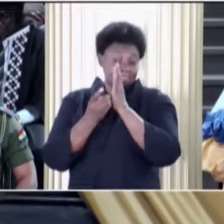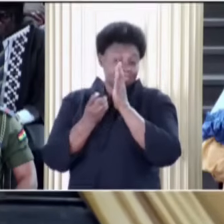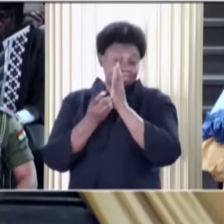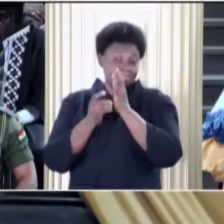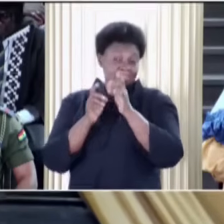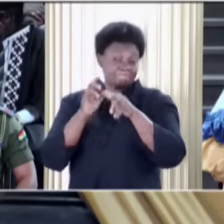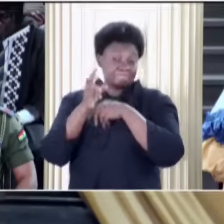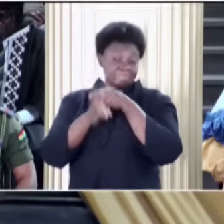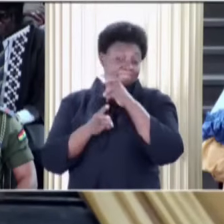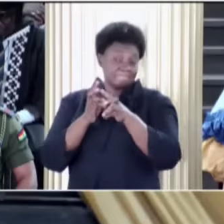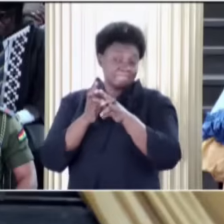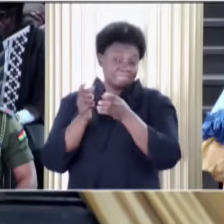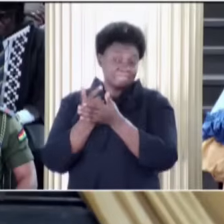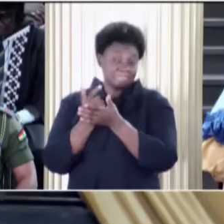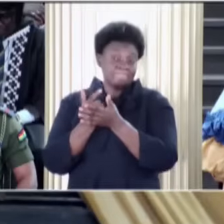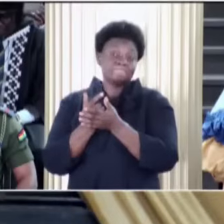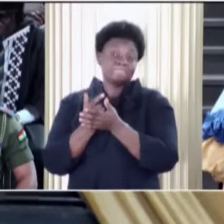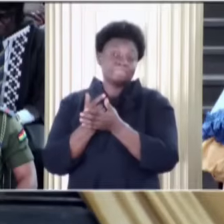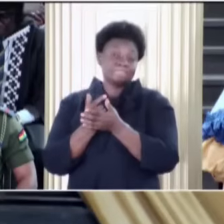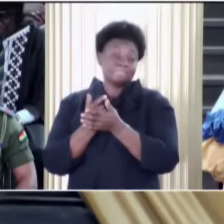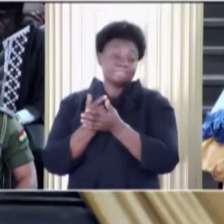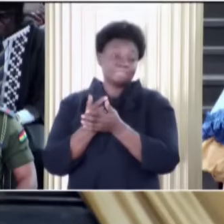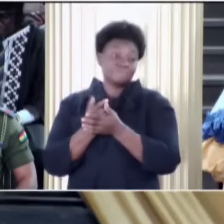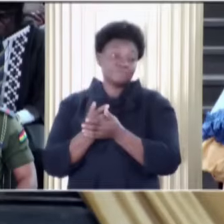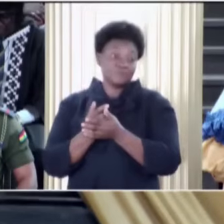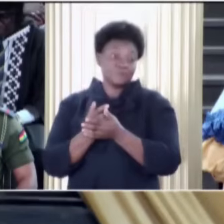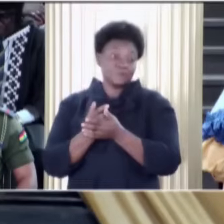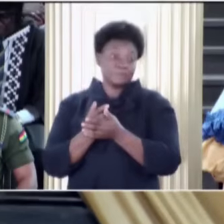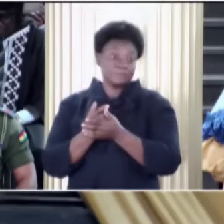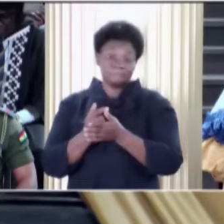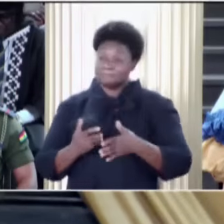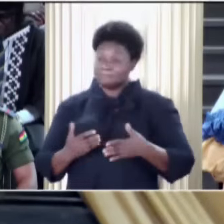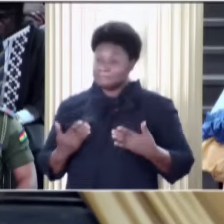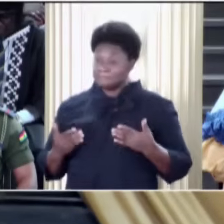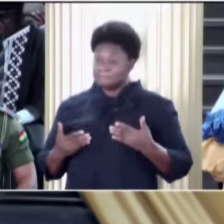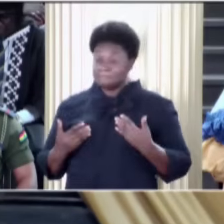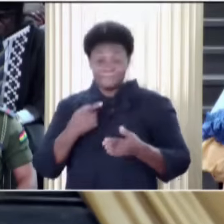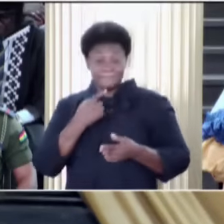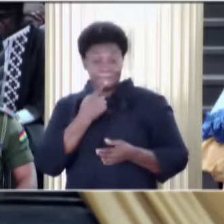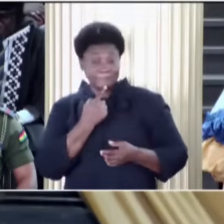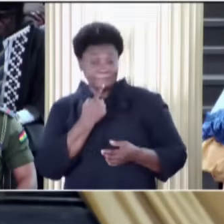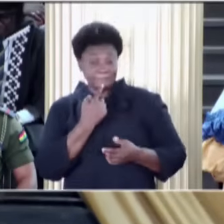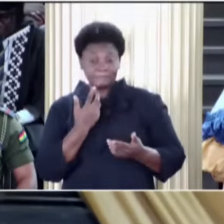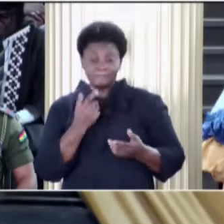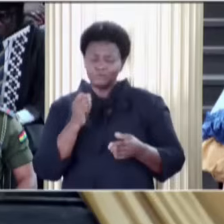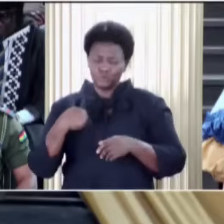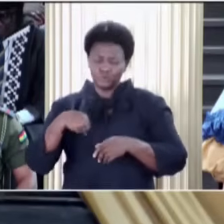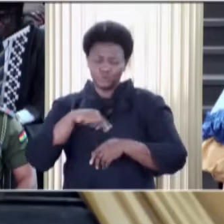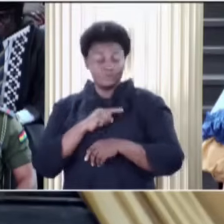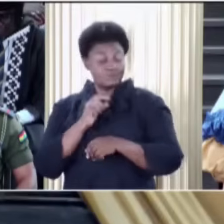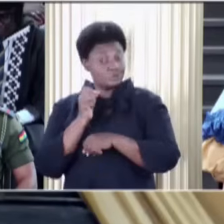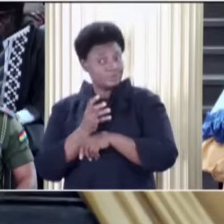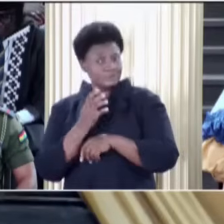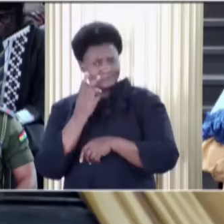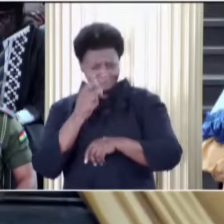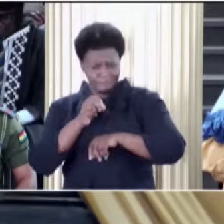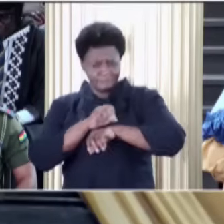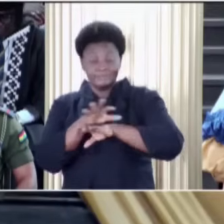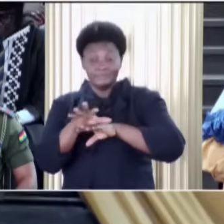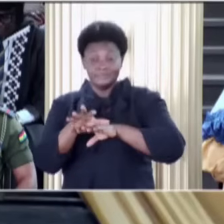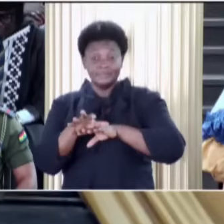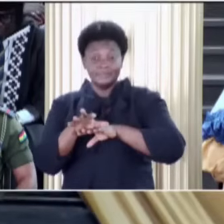global environment. I am glad to observe that we are already seeing the impact of